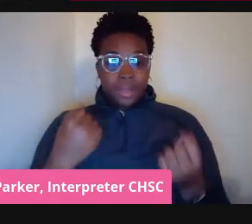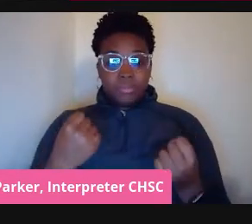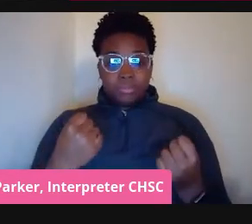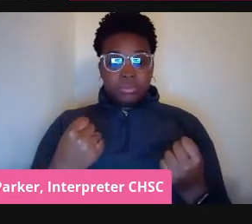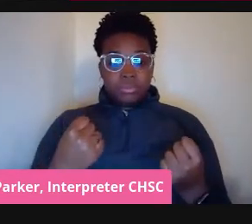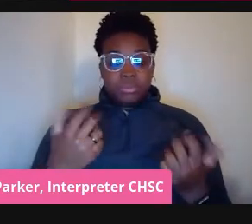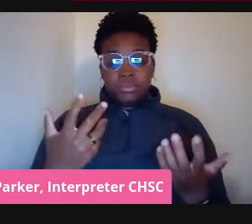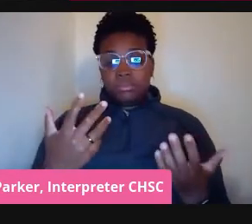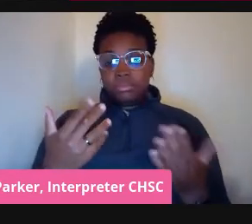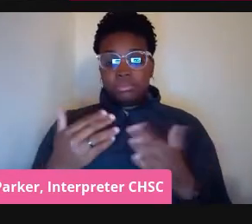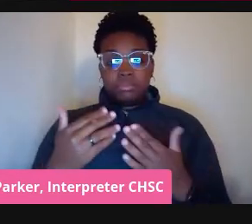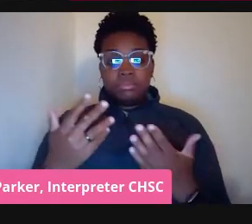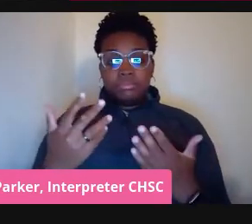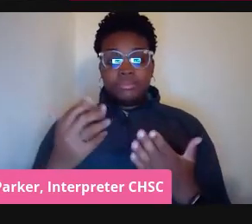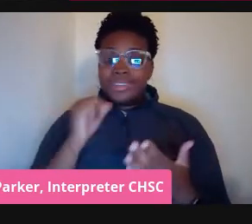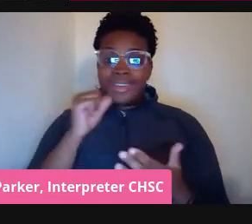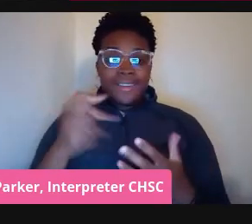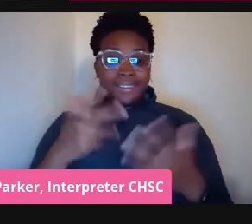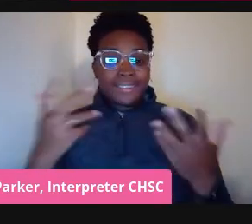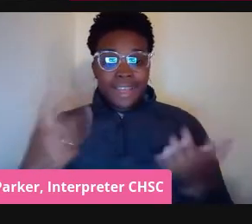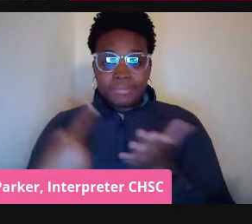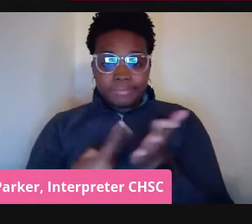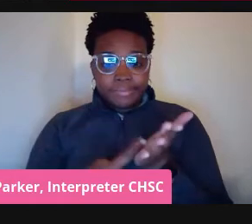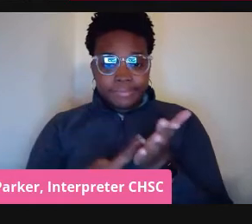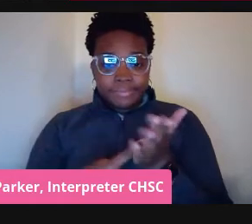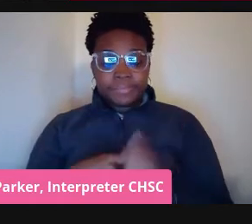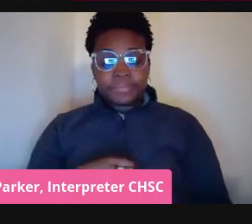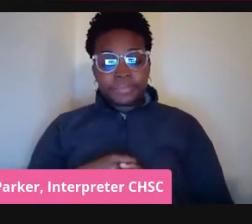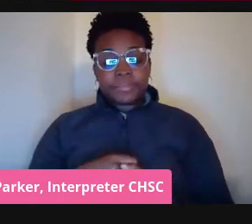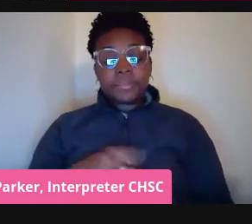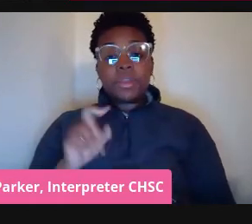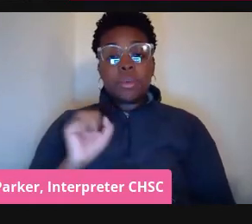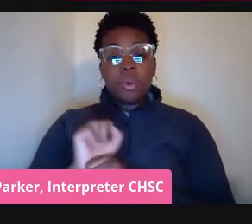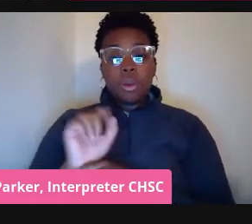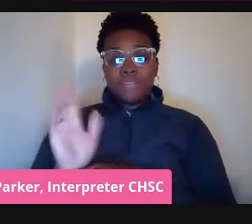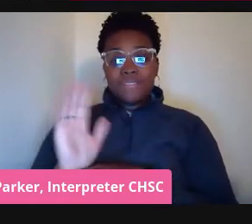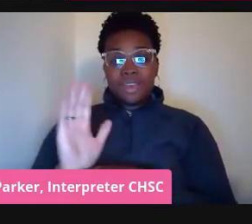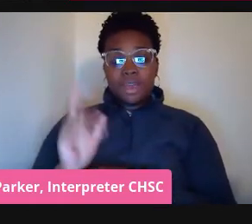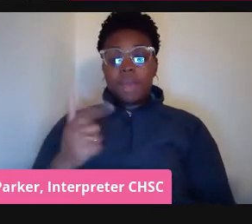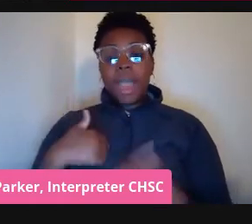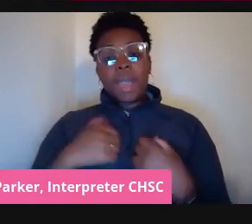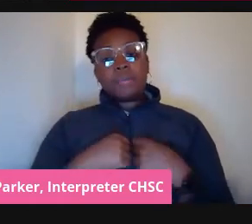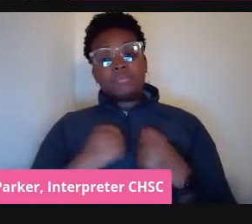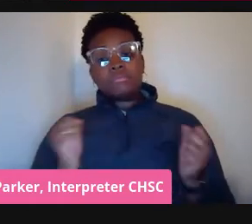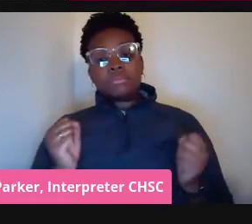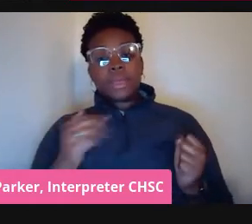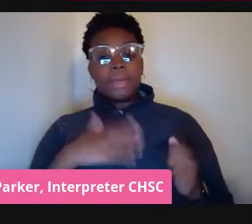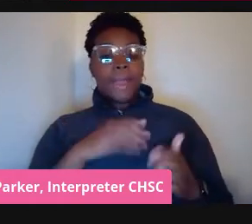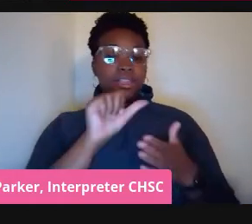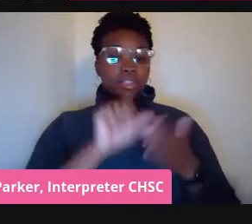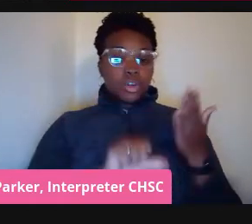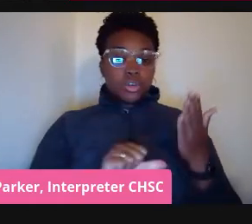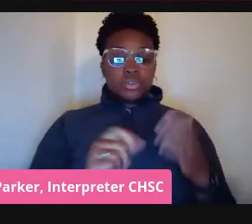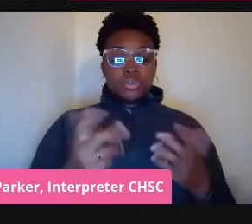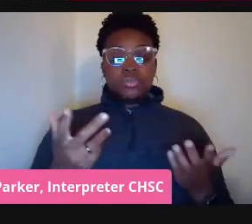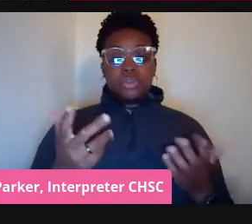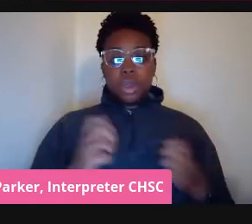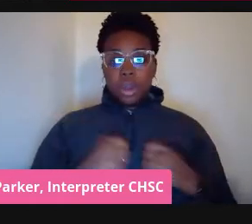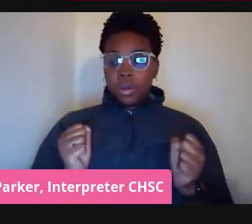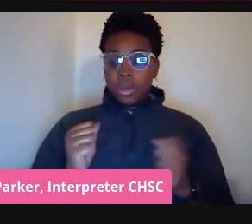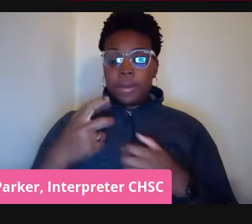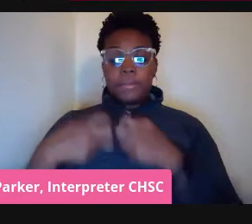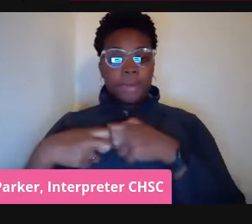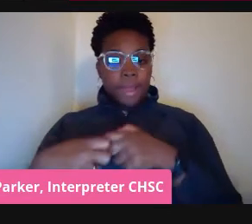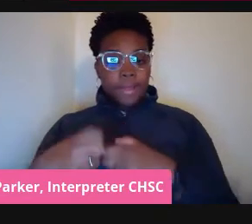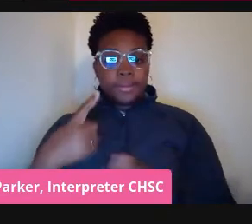So in working in that film, you know, I opened up about my surgery, opened up about the problems that I've